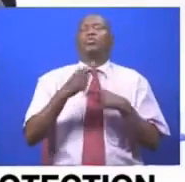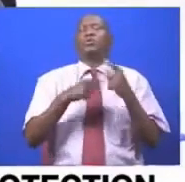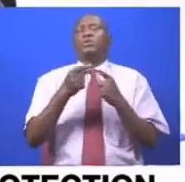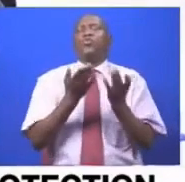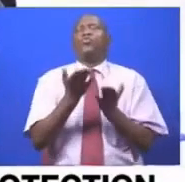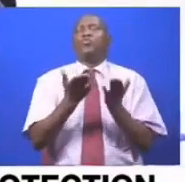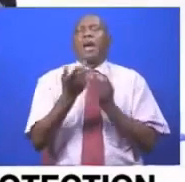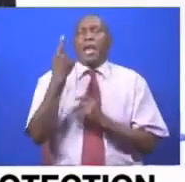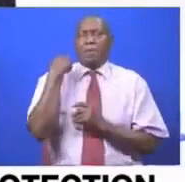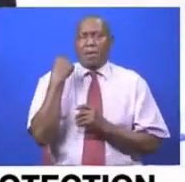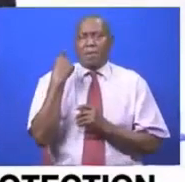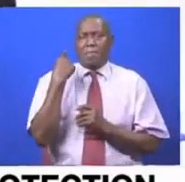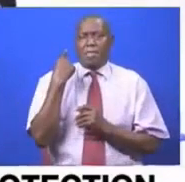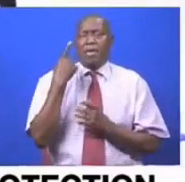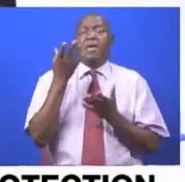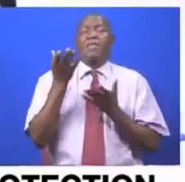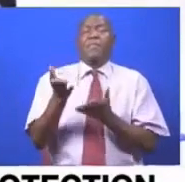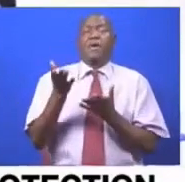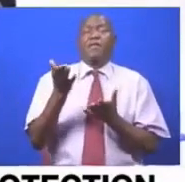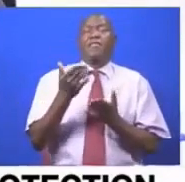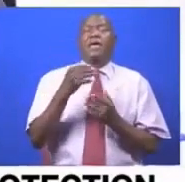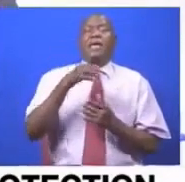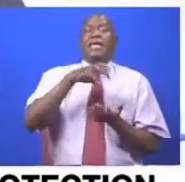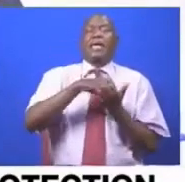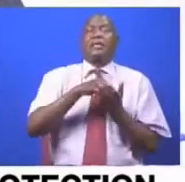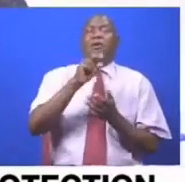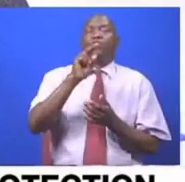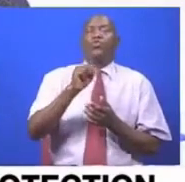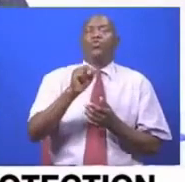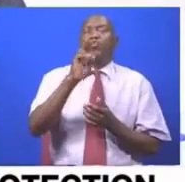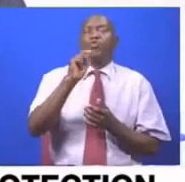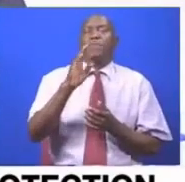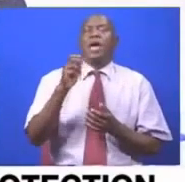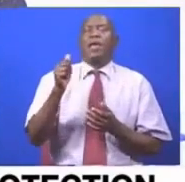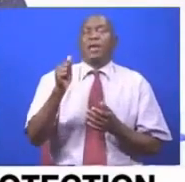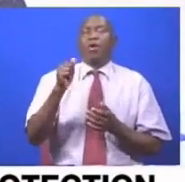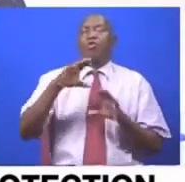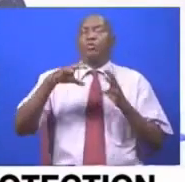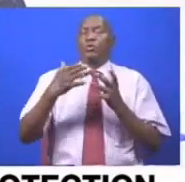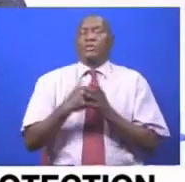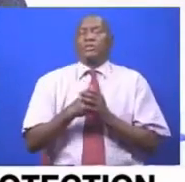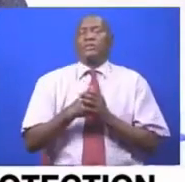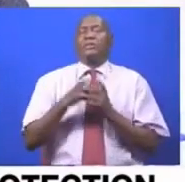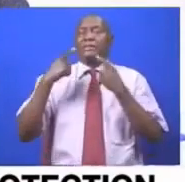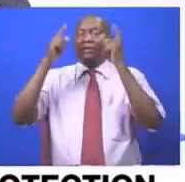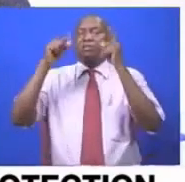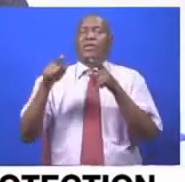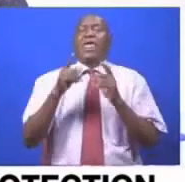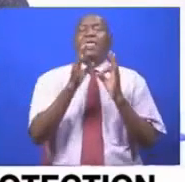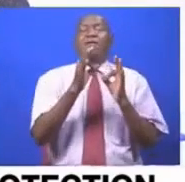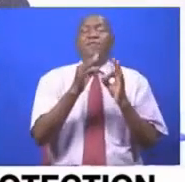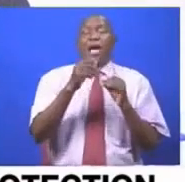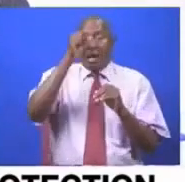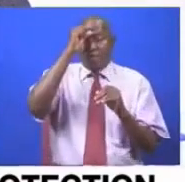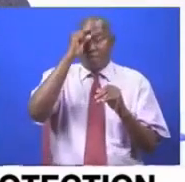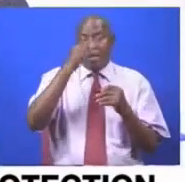number. And there was a case actually by the Nubian community, and which they emerged successfully, because then they were asking, if the